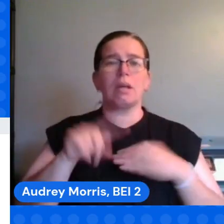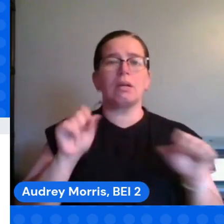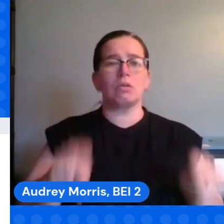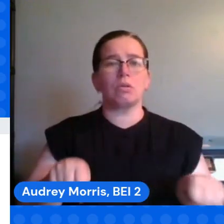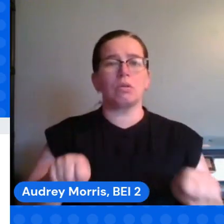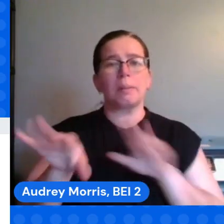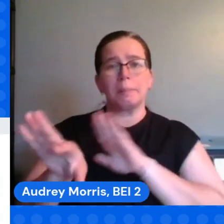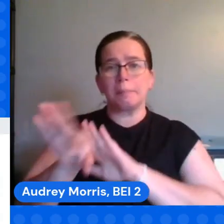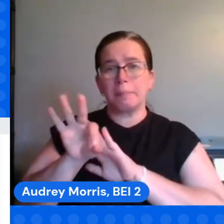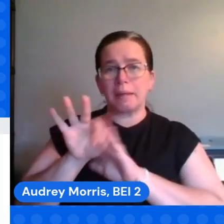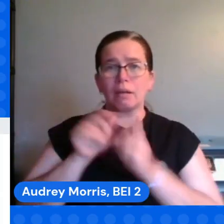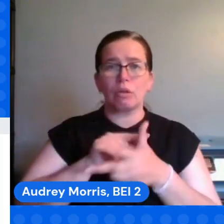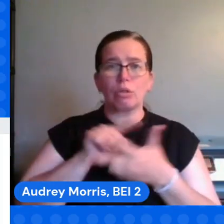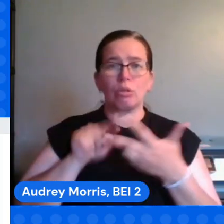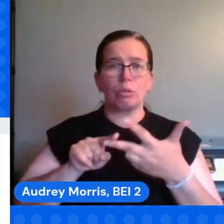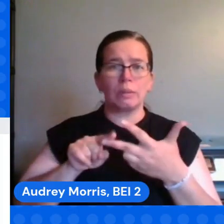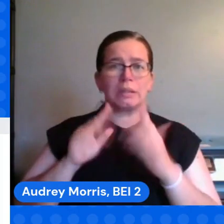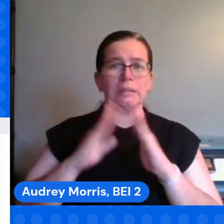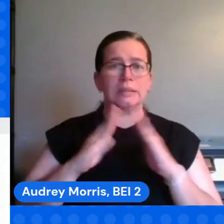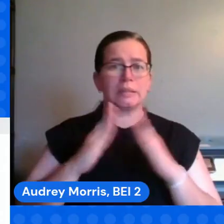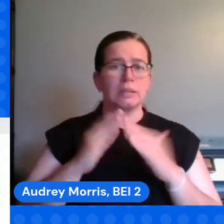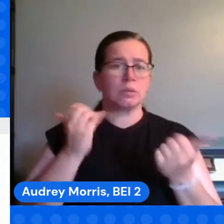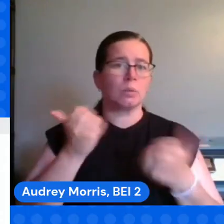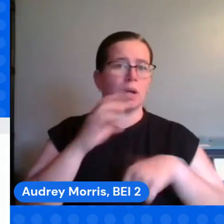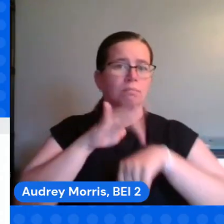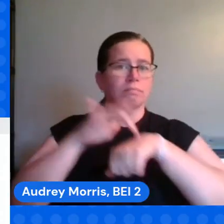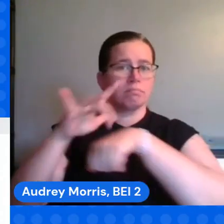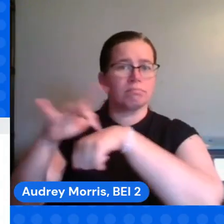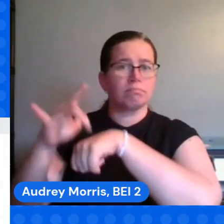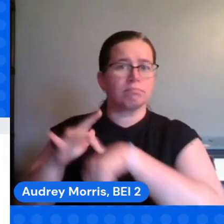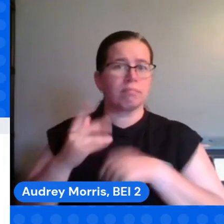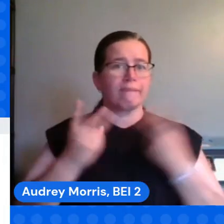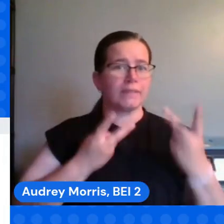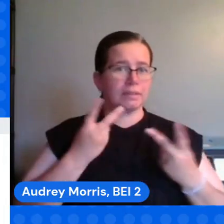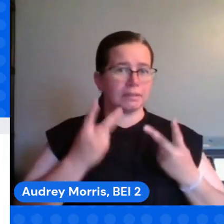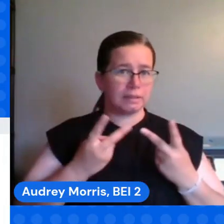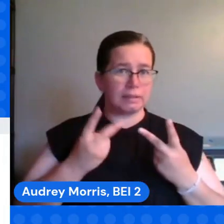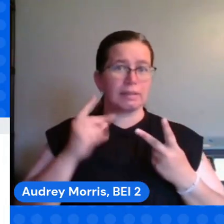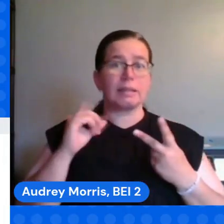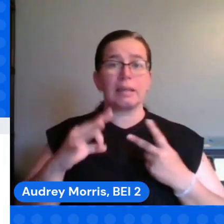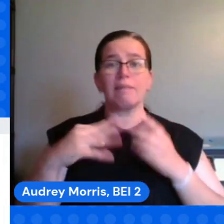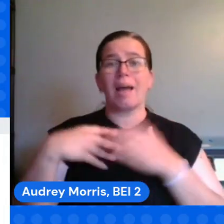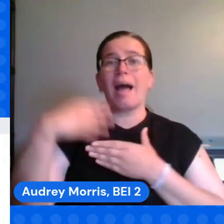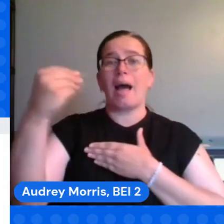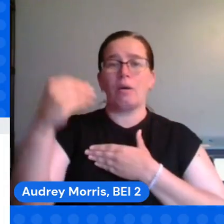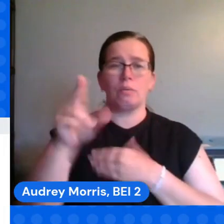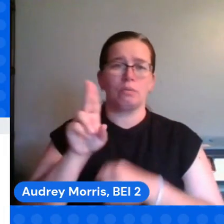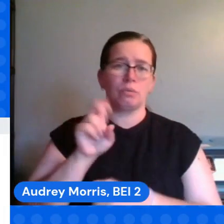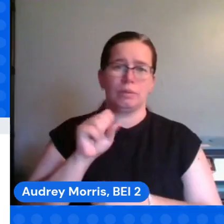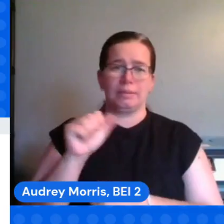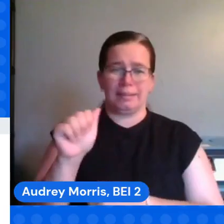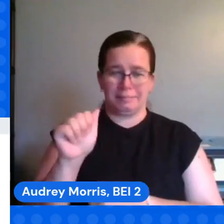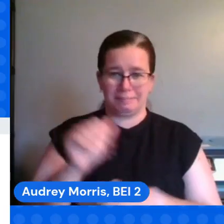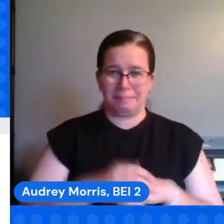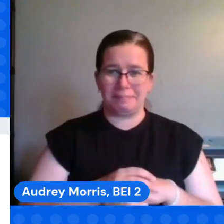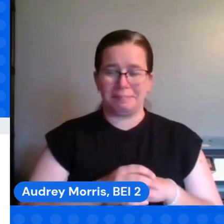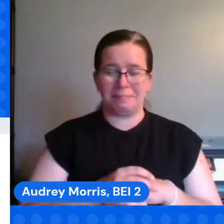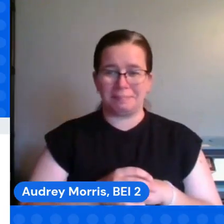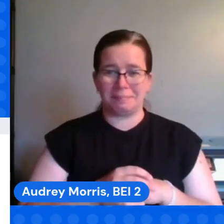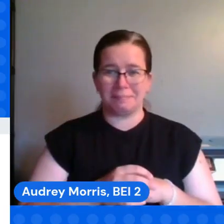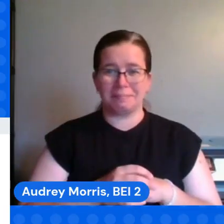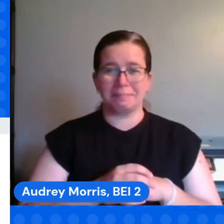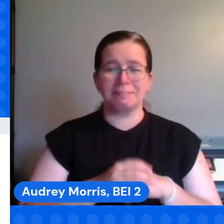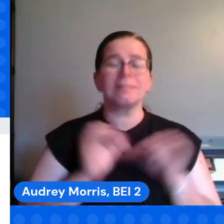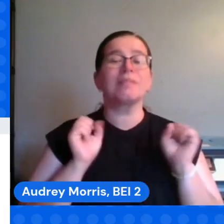like 3 cities that they would like to visit, as long as those cities were outside of the United States. And